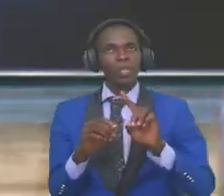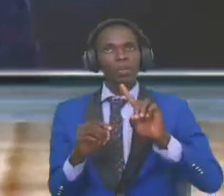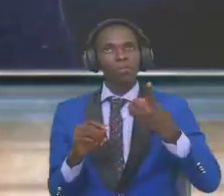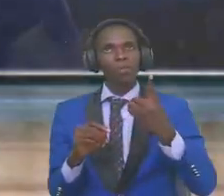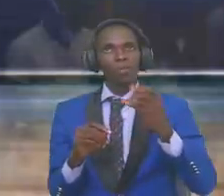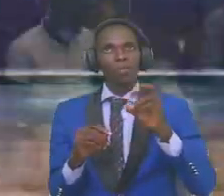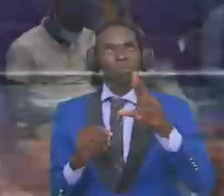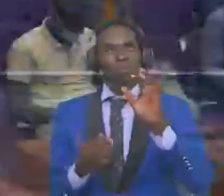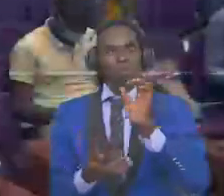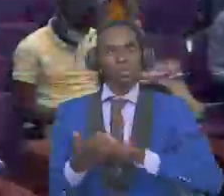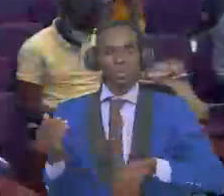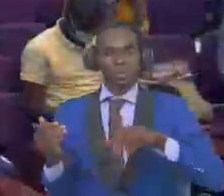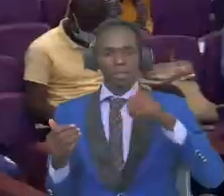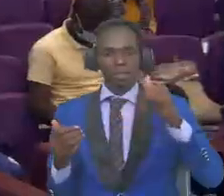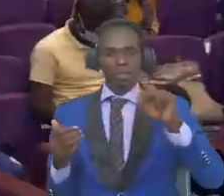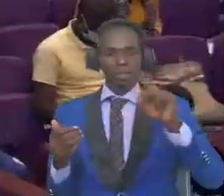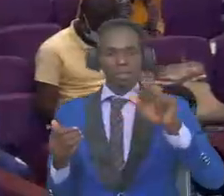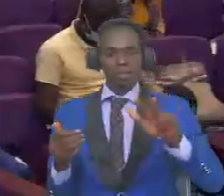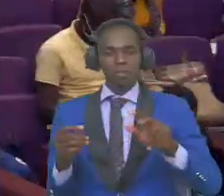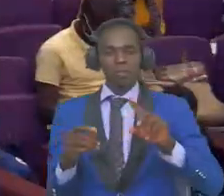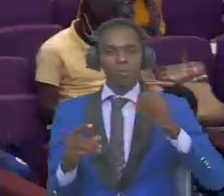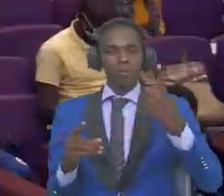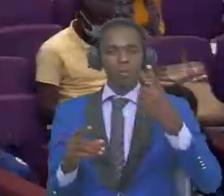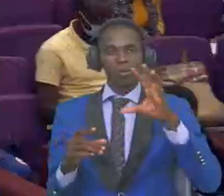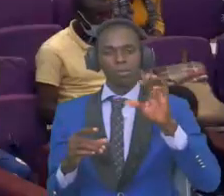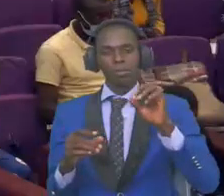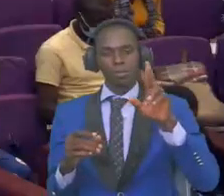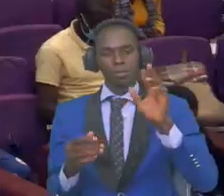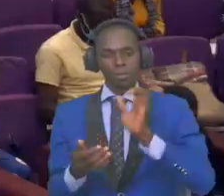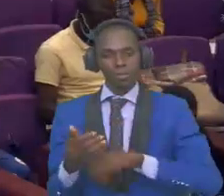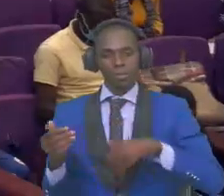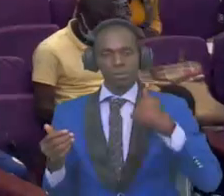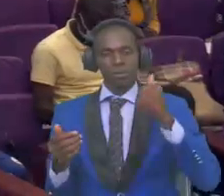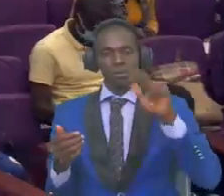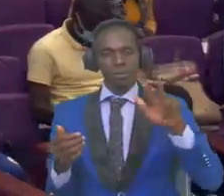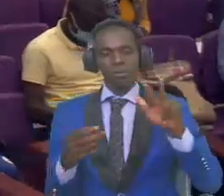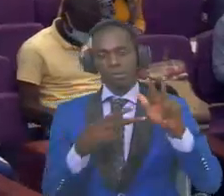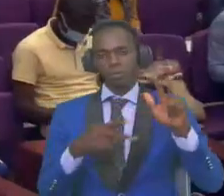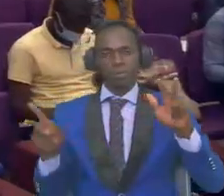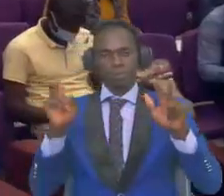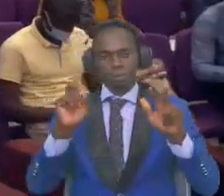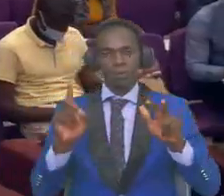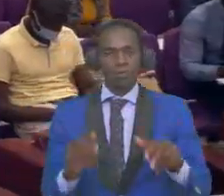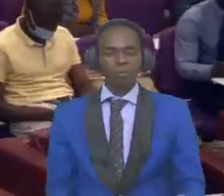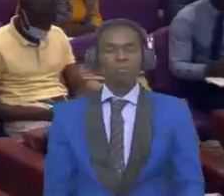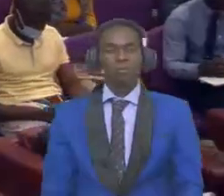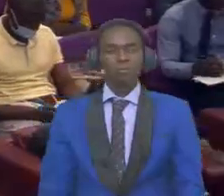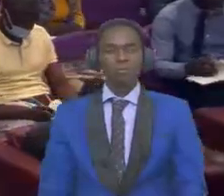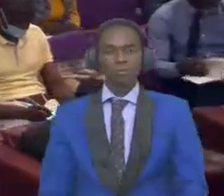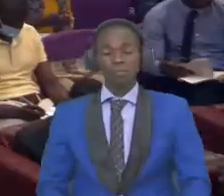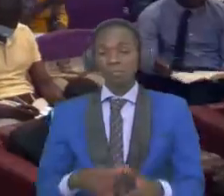13, I'm reading from verse 1. In 1 Corinthians chapter 13, verse 1, it